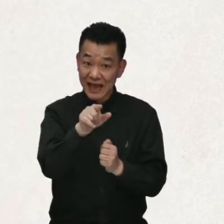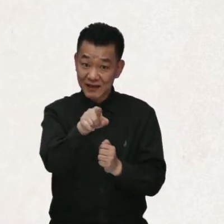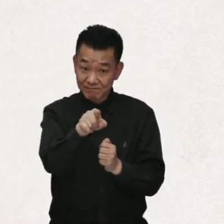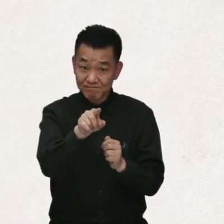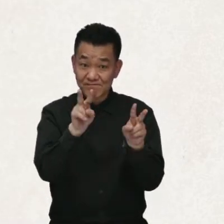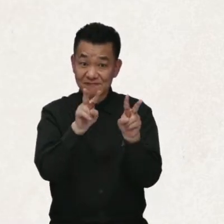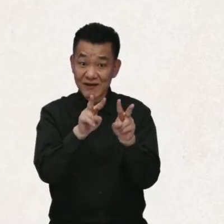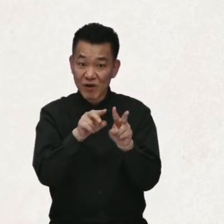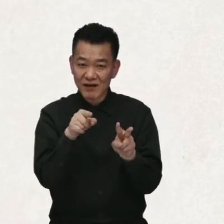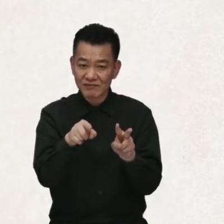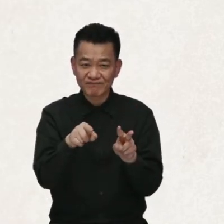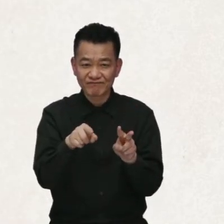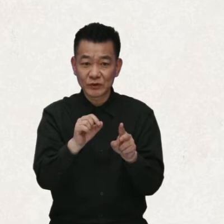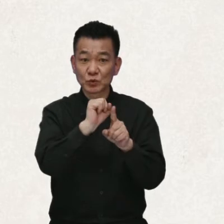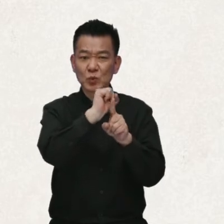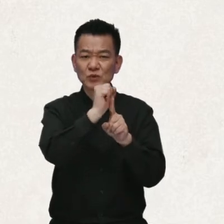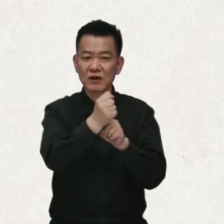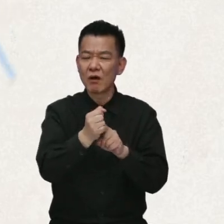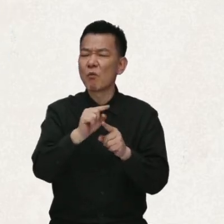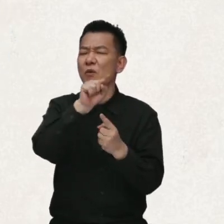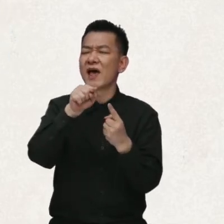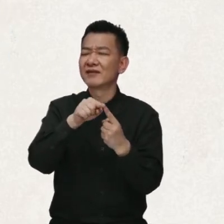persons with disabilities?